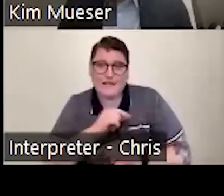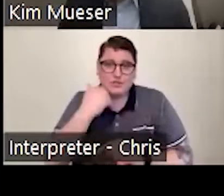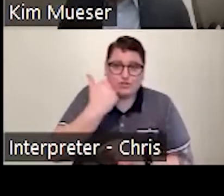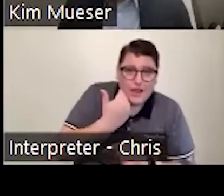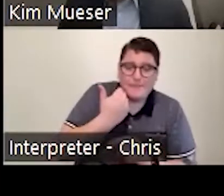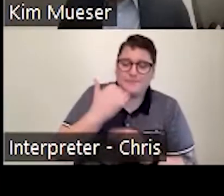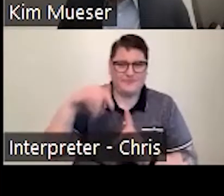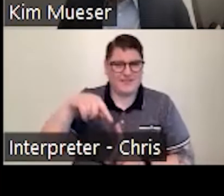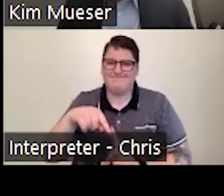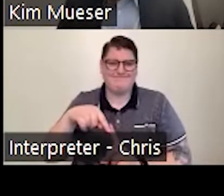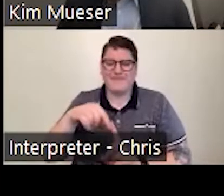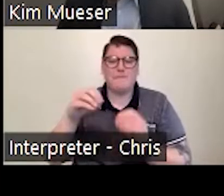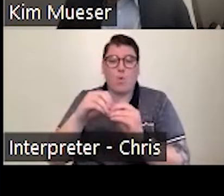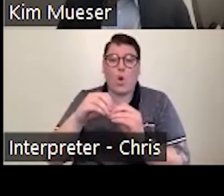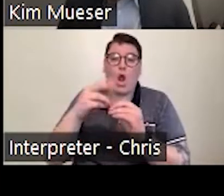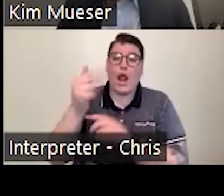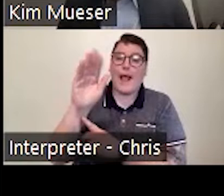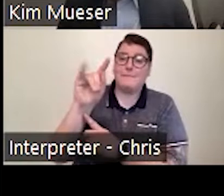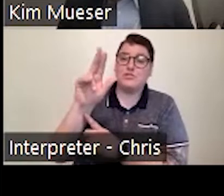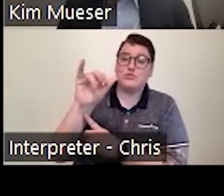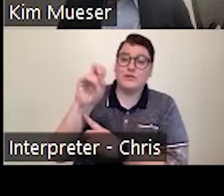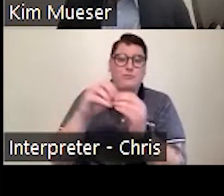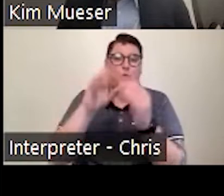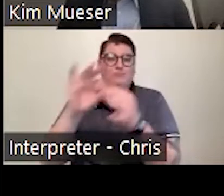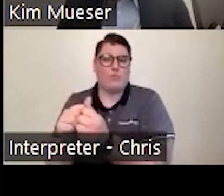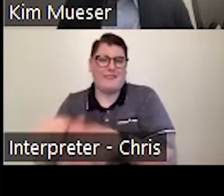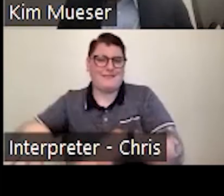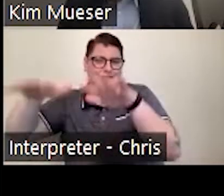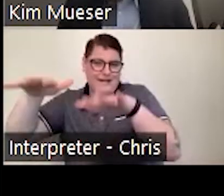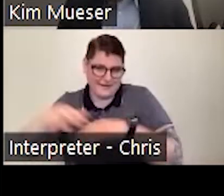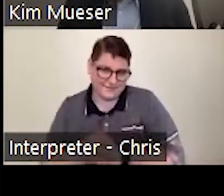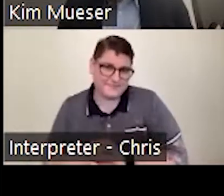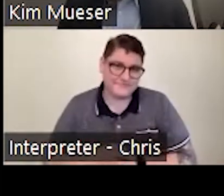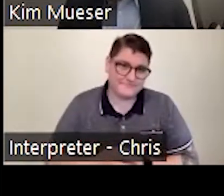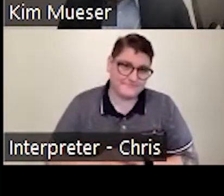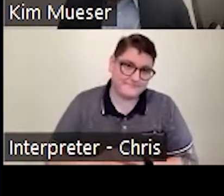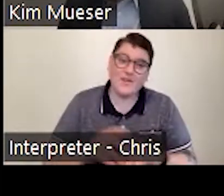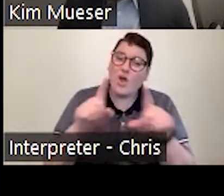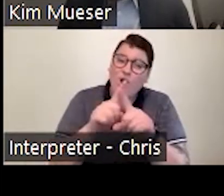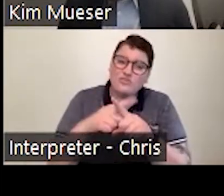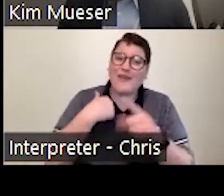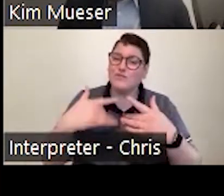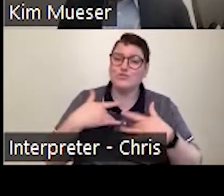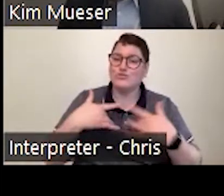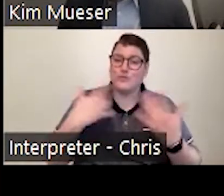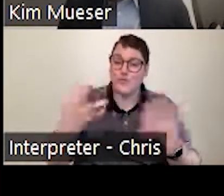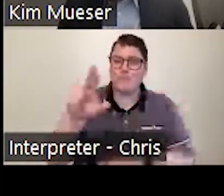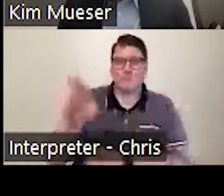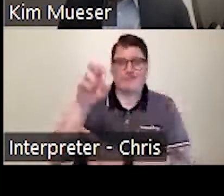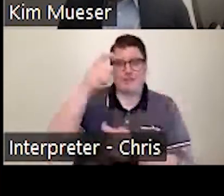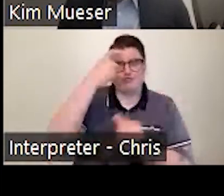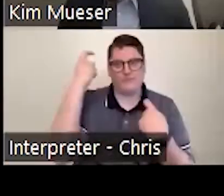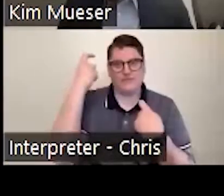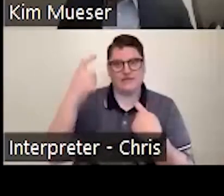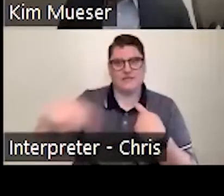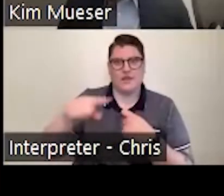to anxiety. In addition, there are concerns about re-traumatizing a vulnerable clients